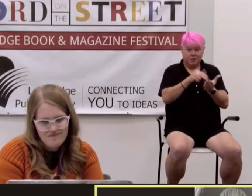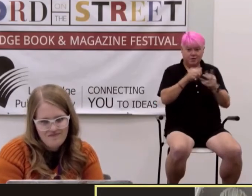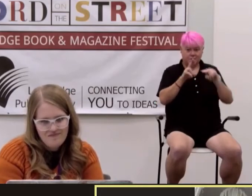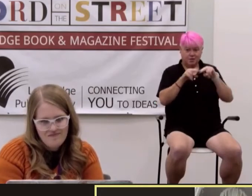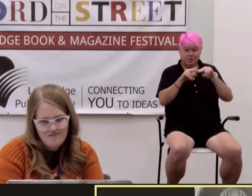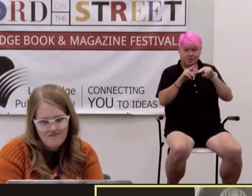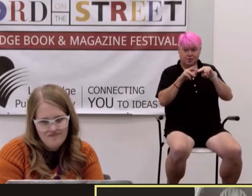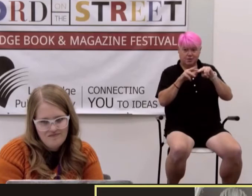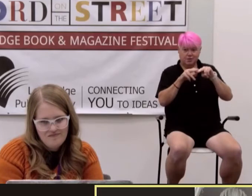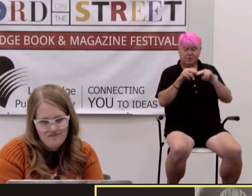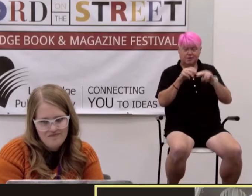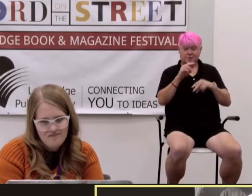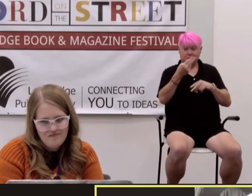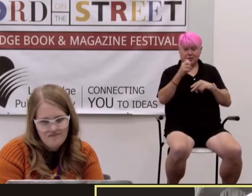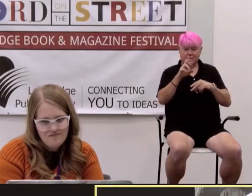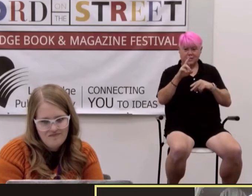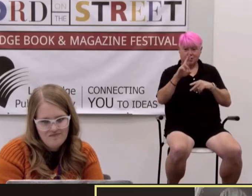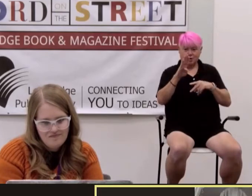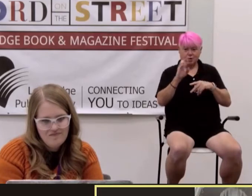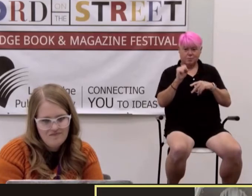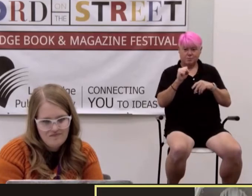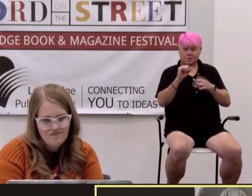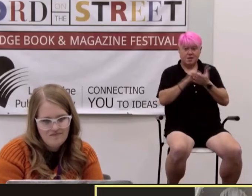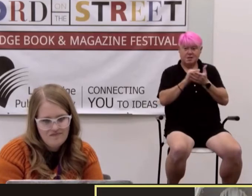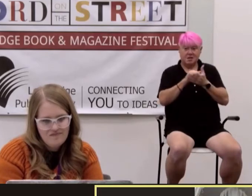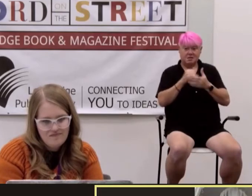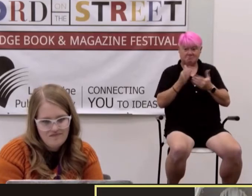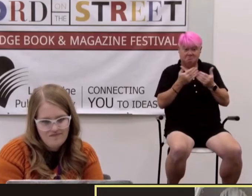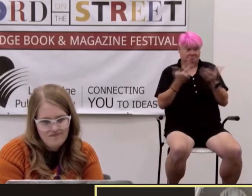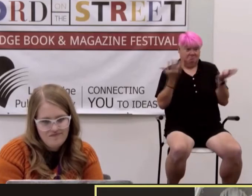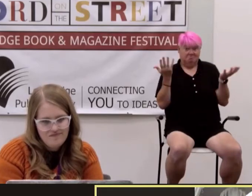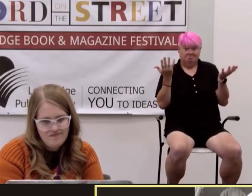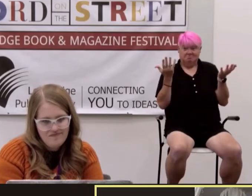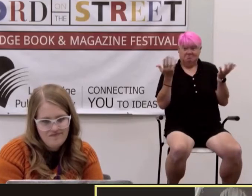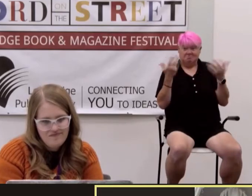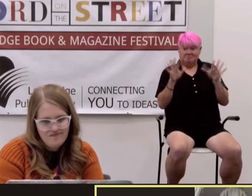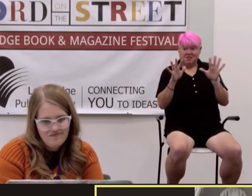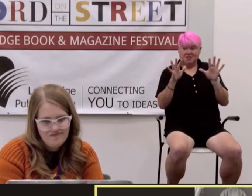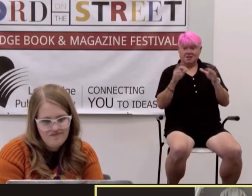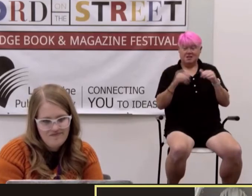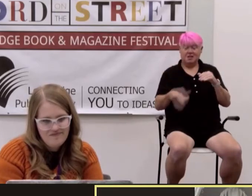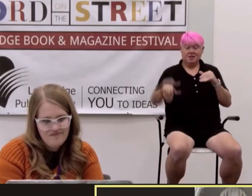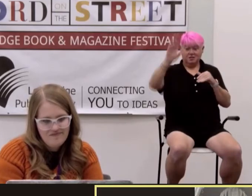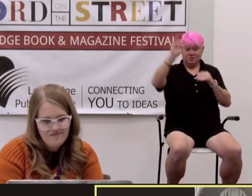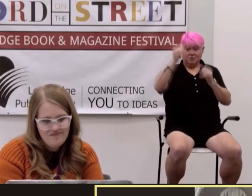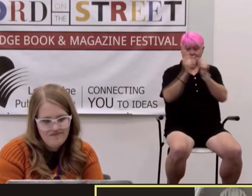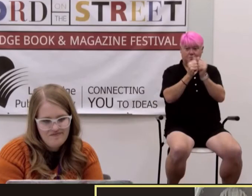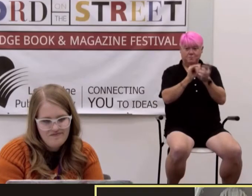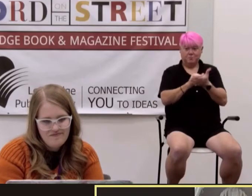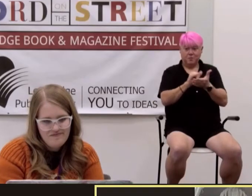little herbs. That's the dish. I grew up with that. You got to realize, we all grew up with boiled